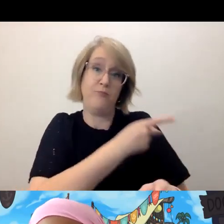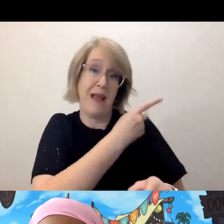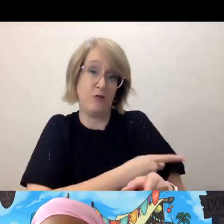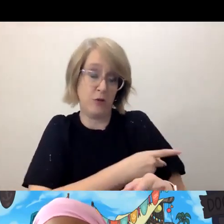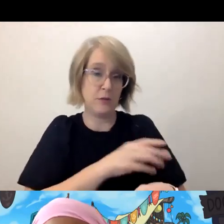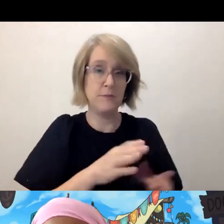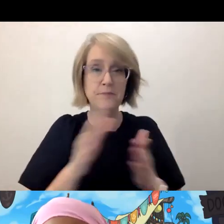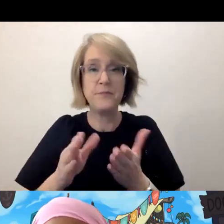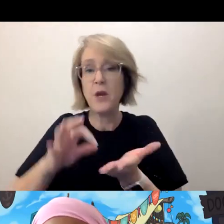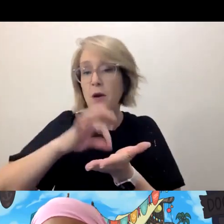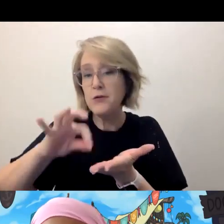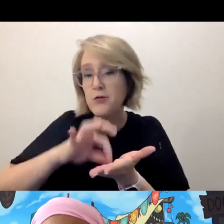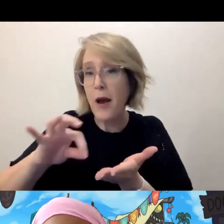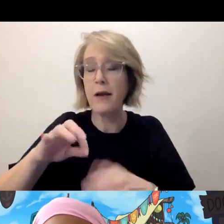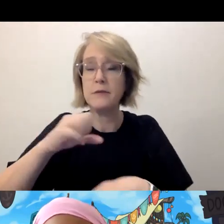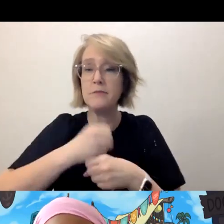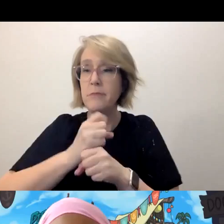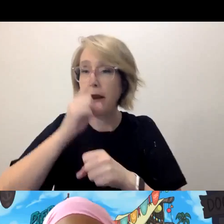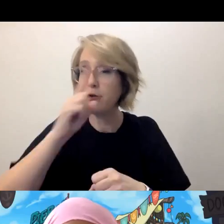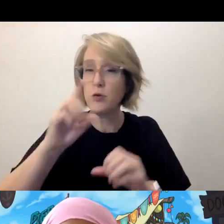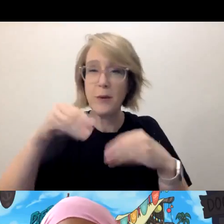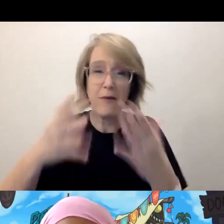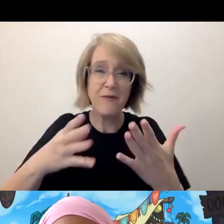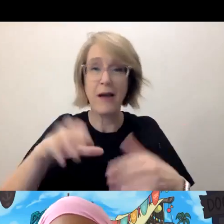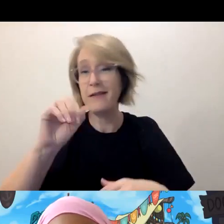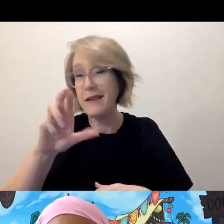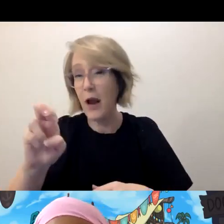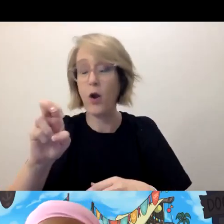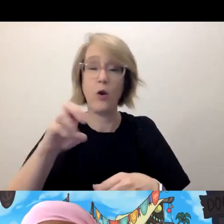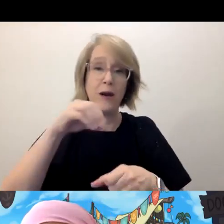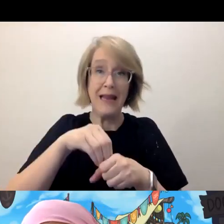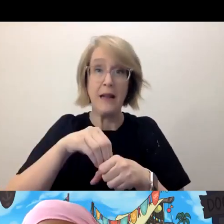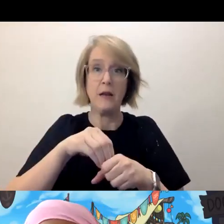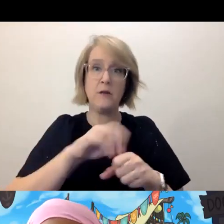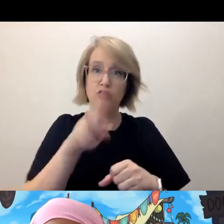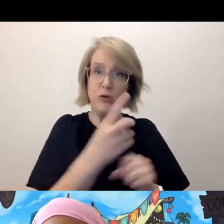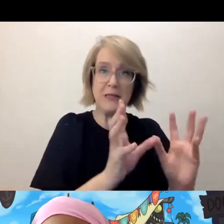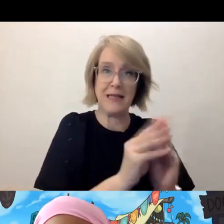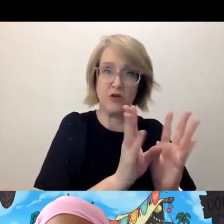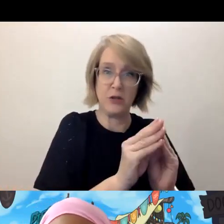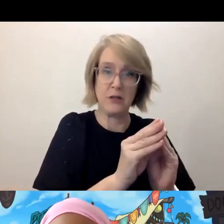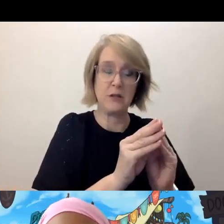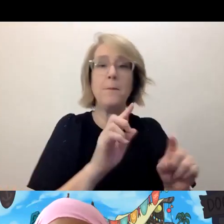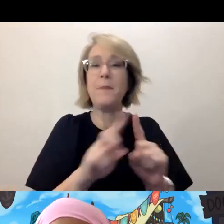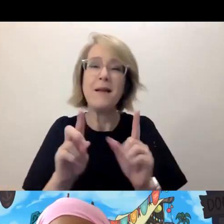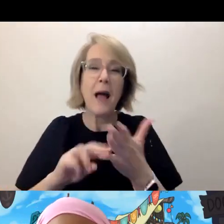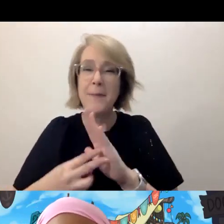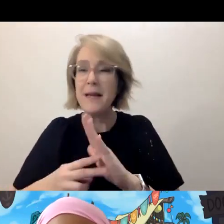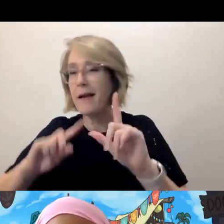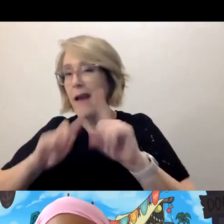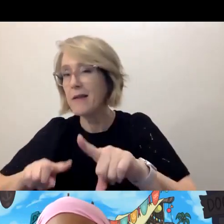and chatbots to help ensure that we can provide care in between sessions, not care delivery, but answer questions, and a